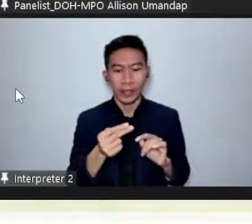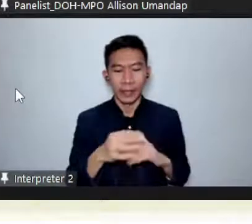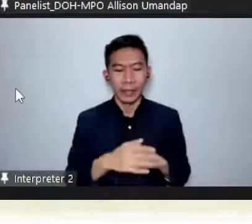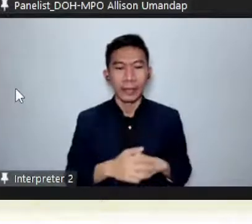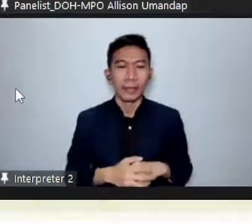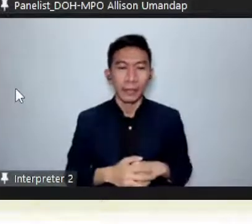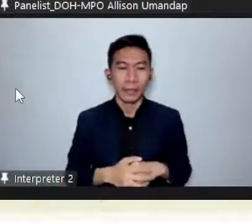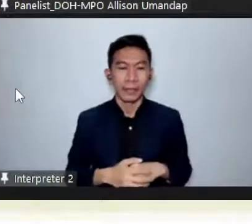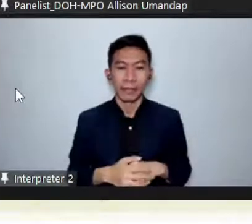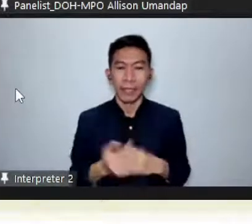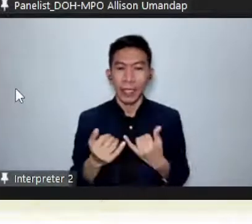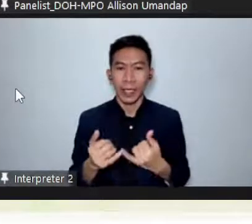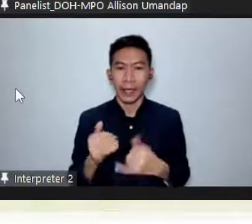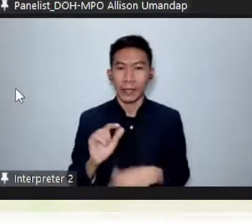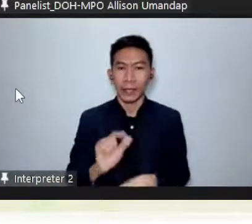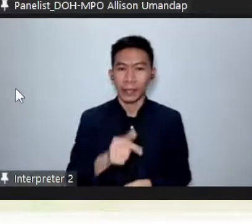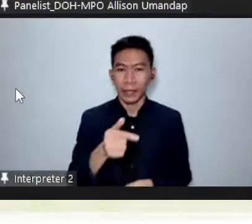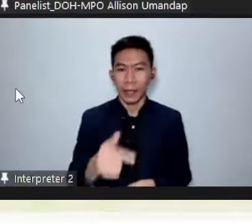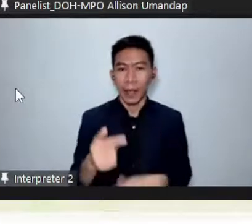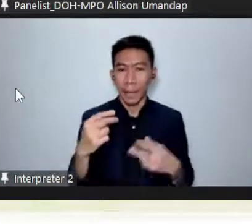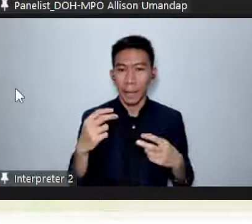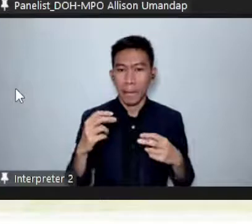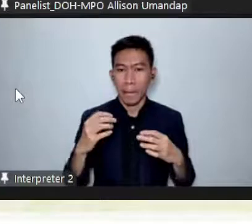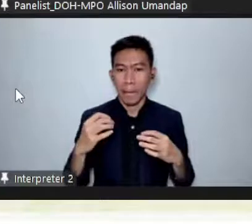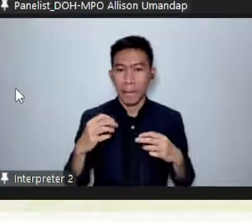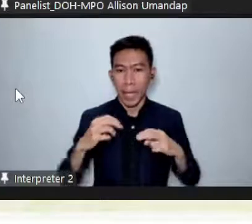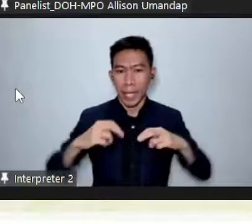would like to call in now our panelist,